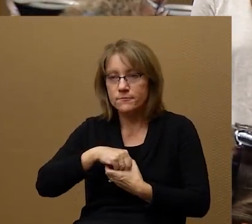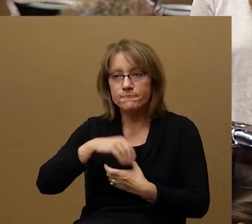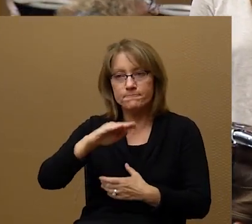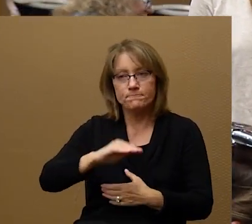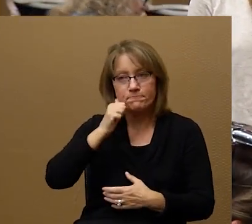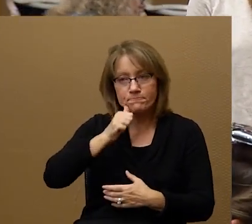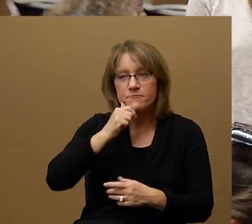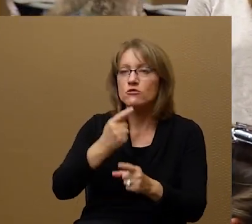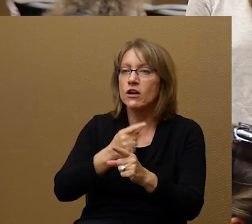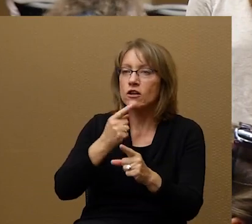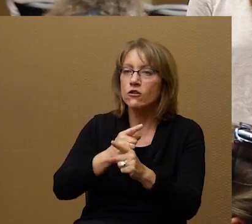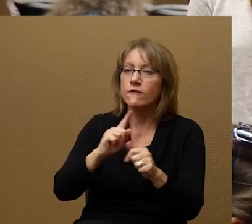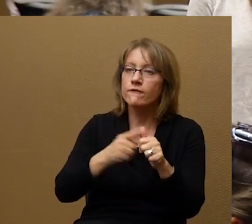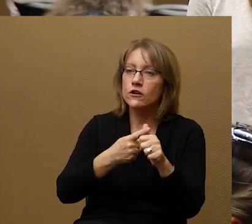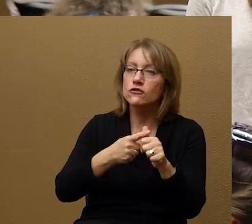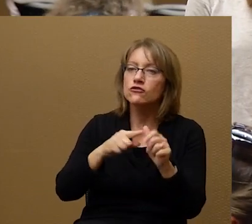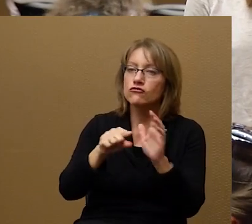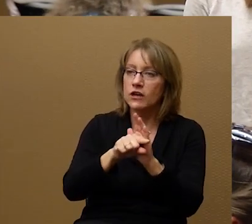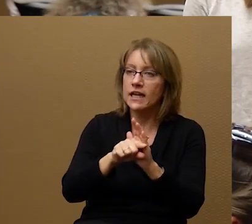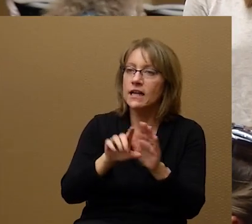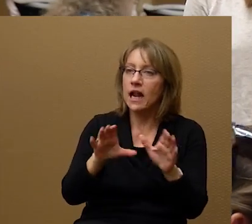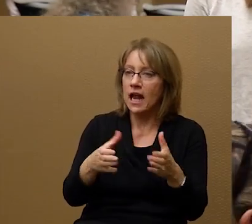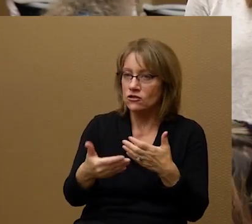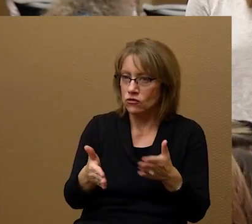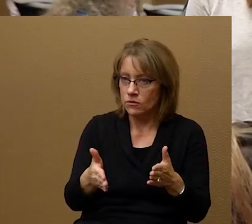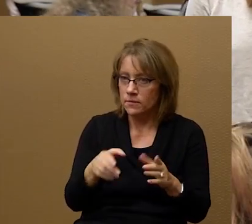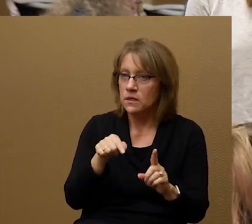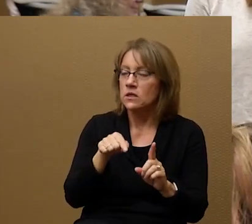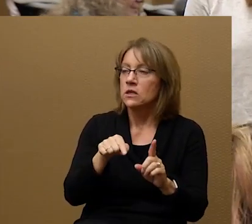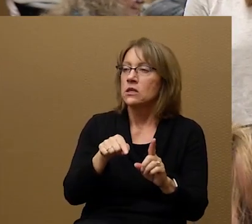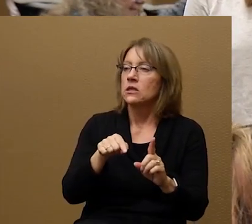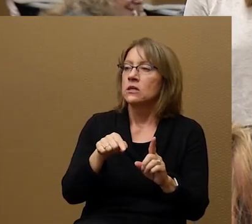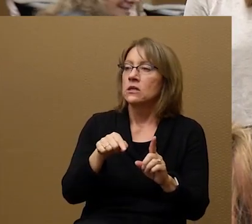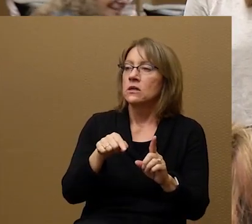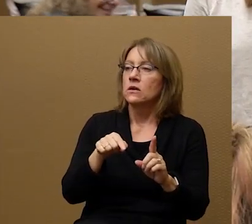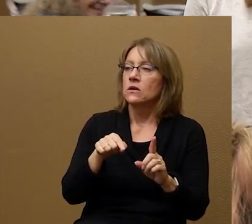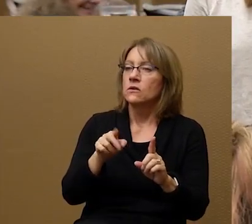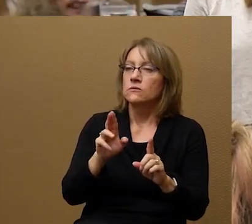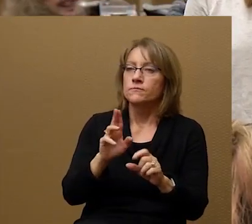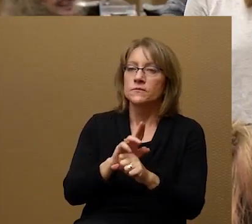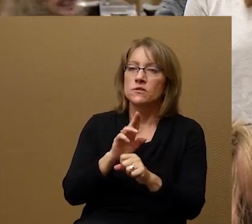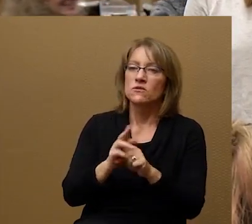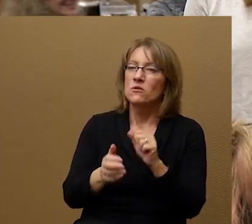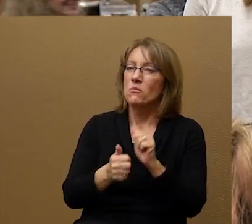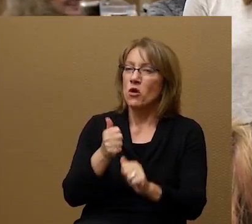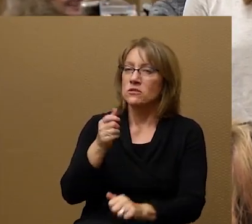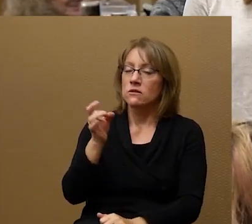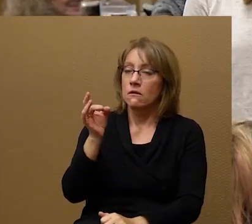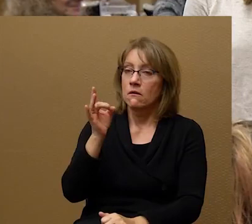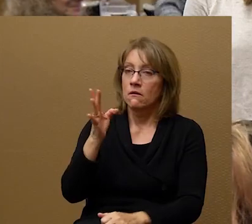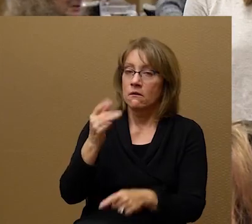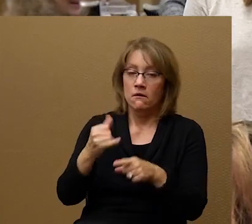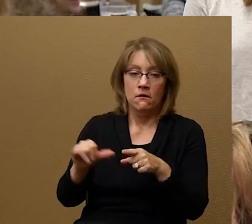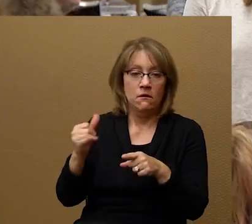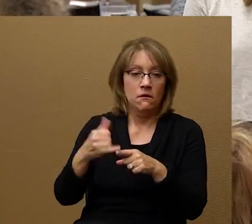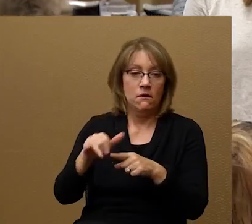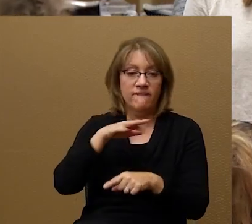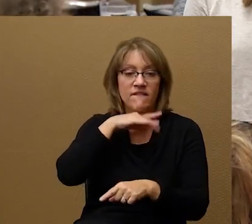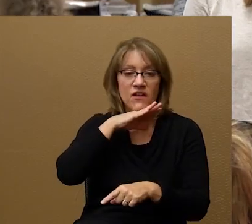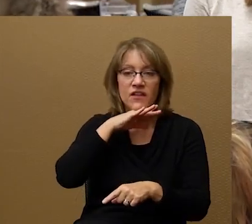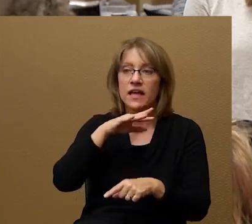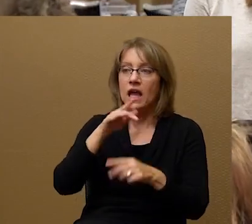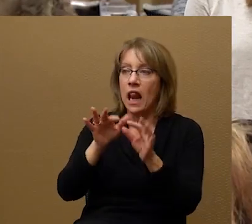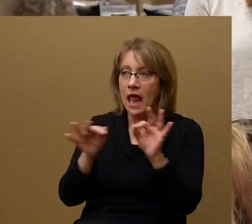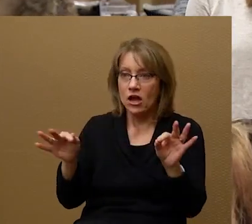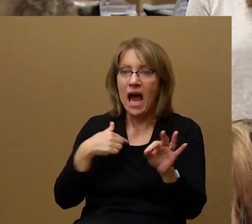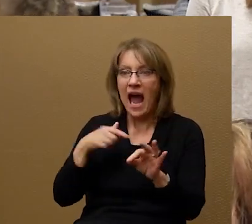regular first grade classroom, and she uses the most filthy language that I've had to look in the Urban Dictionary